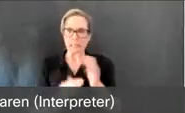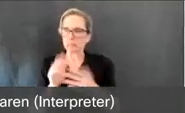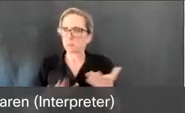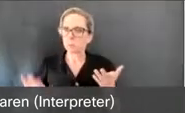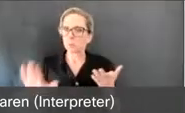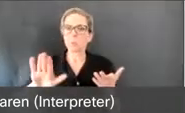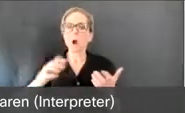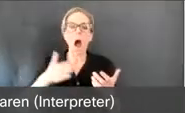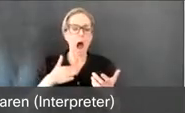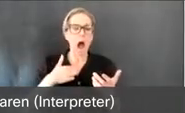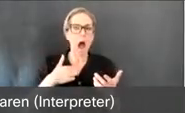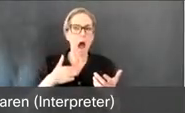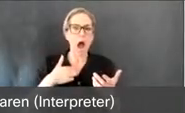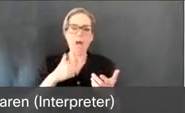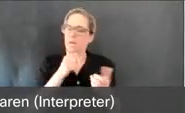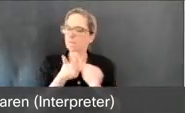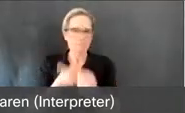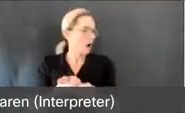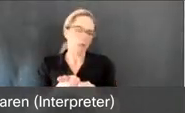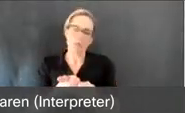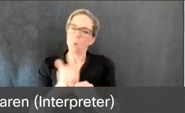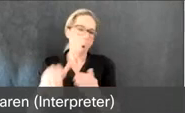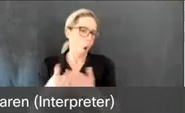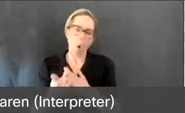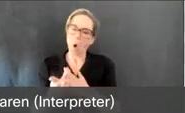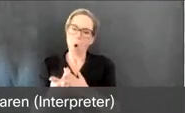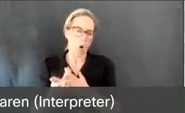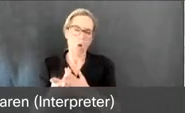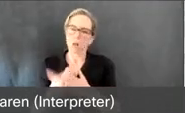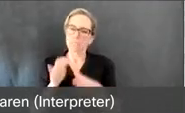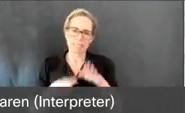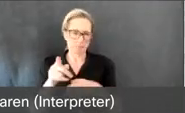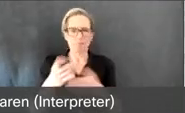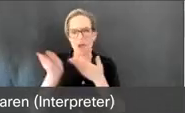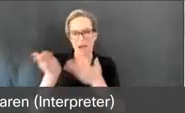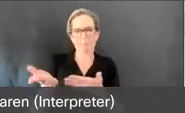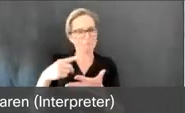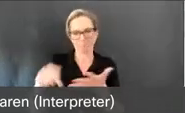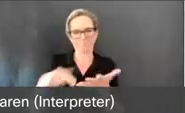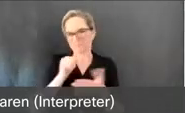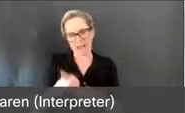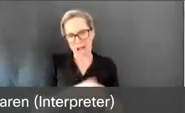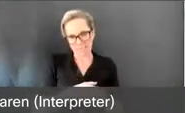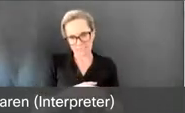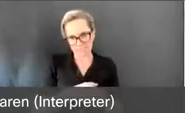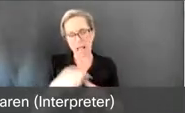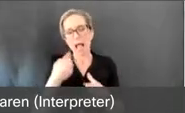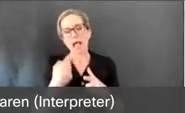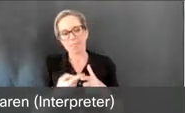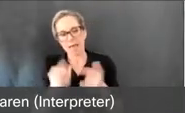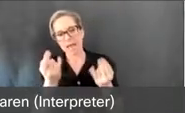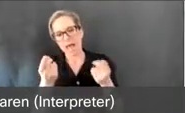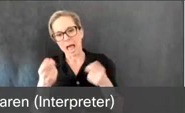I did not follow all the steps that you recommended. I ended getting